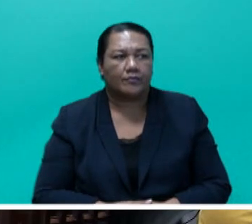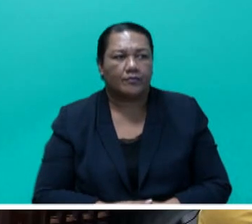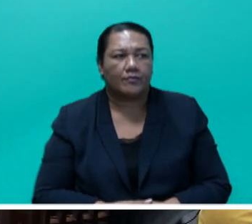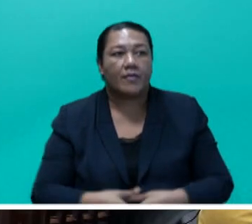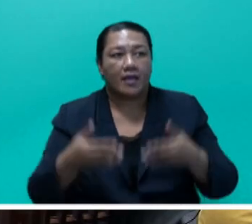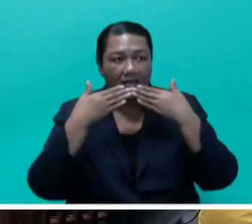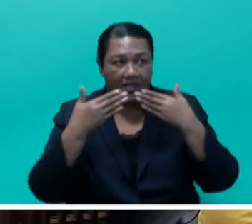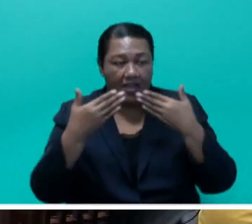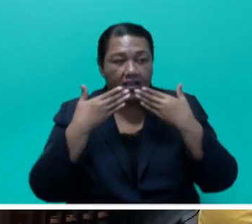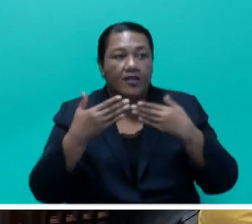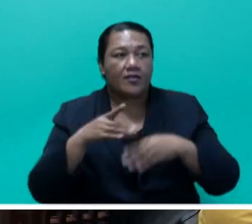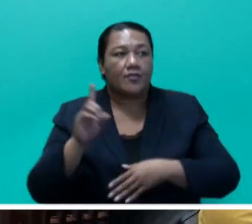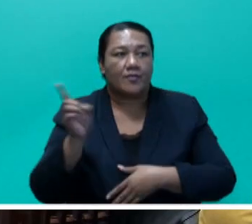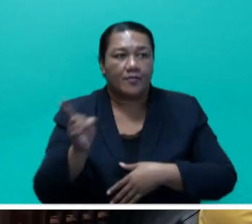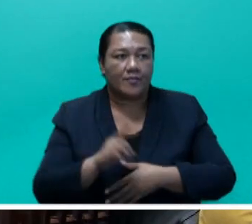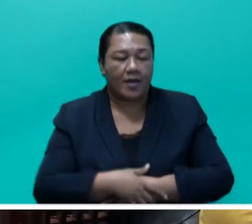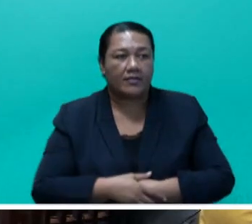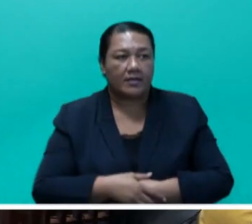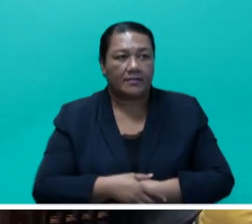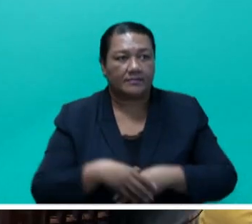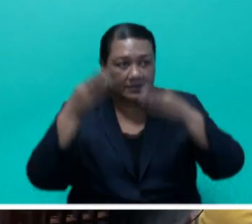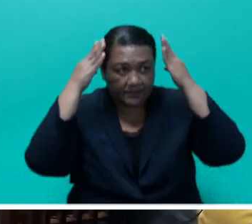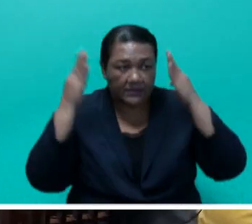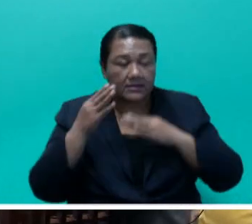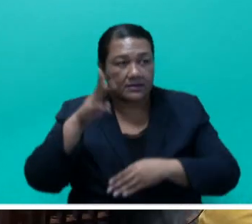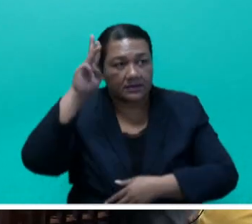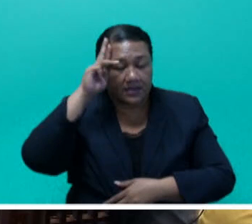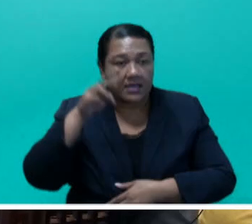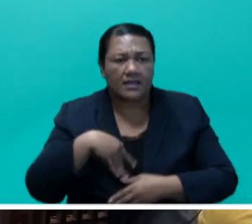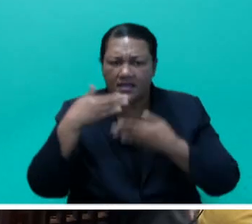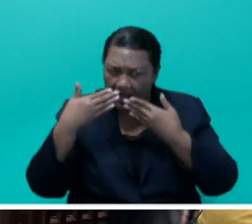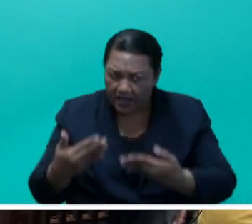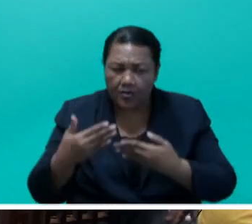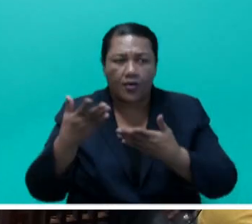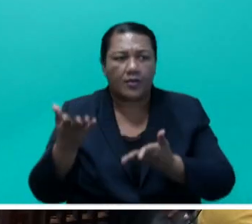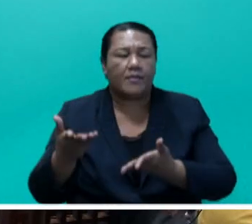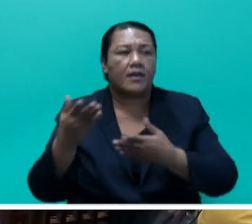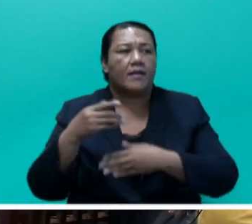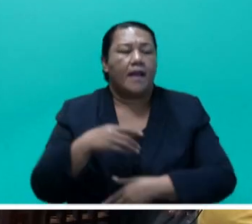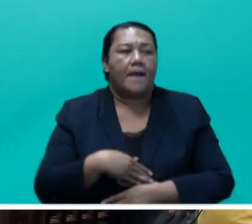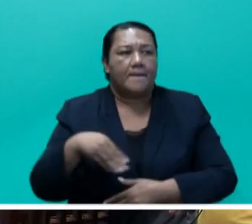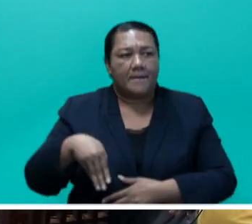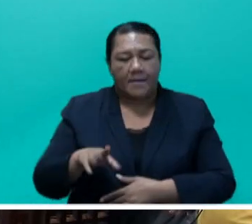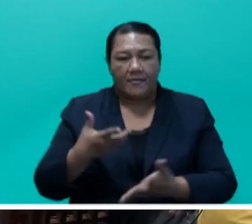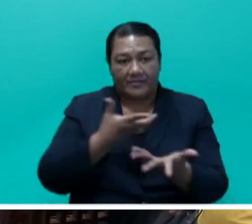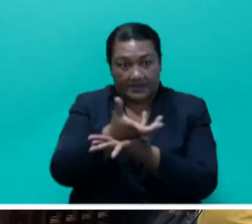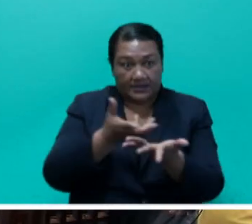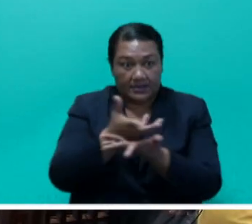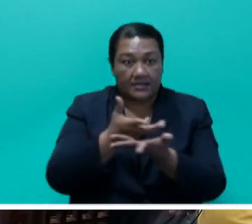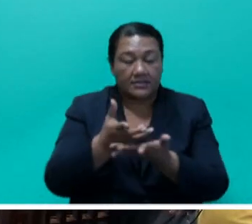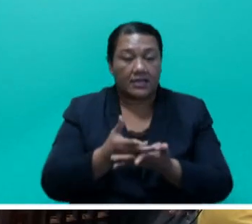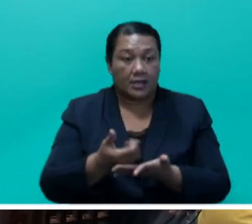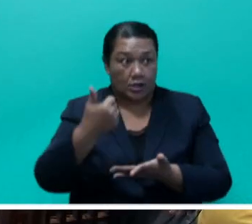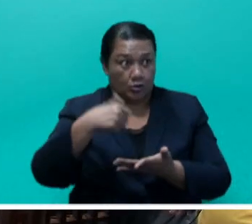Thank you, Honourable Speaker. Thank the Honourable Member for his question on the utilisation of the